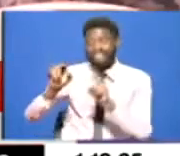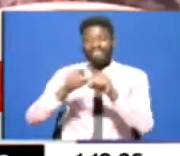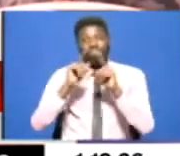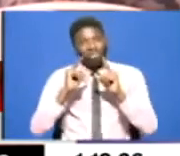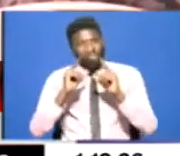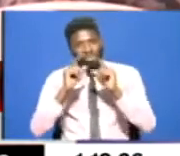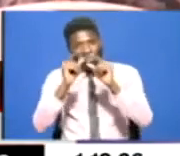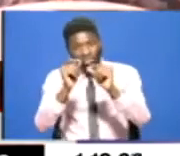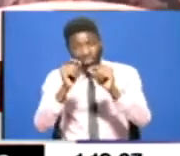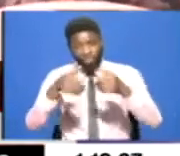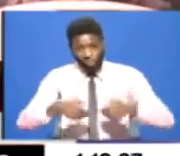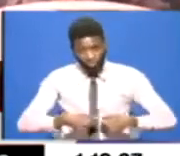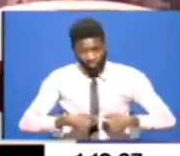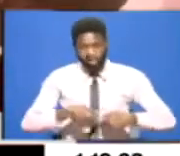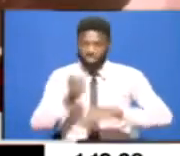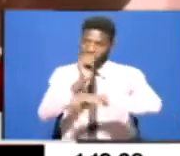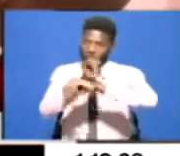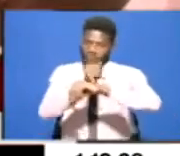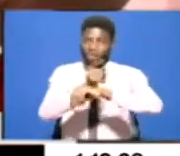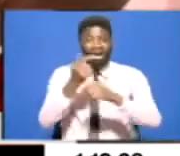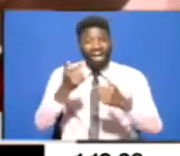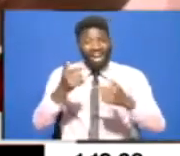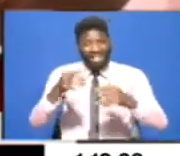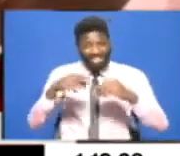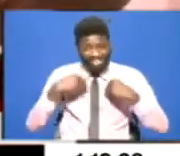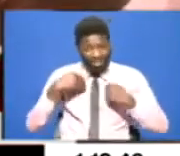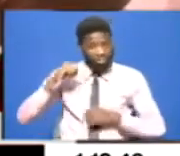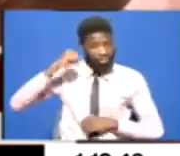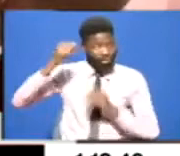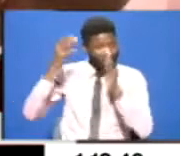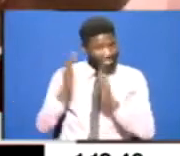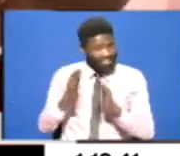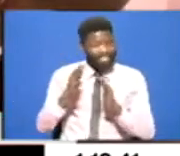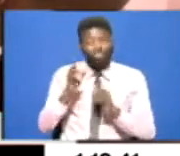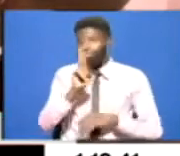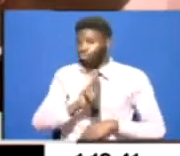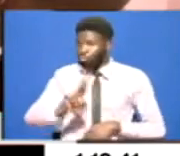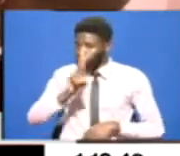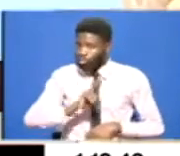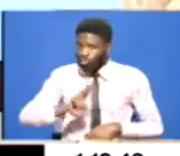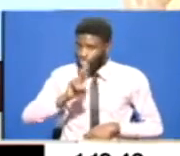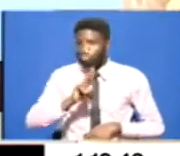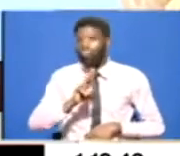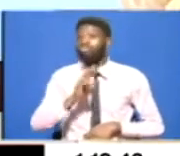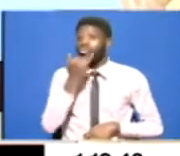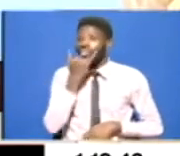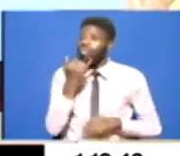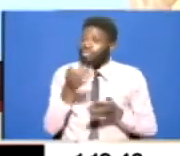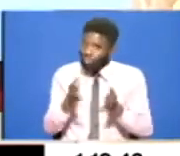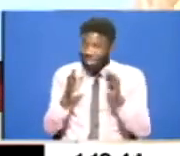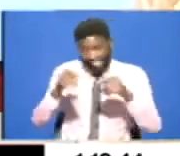will allow themselves to be manipulated by politicians, saying they will take personal responsibility. Make sure